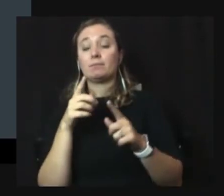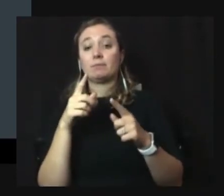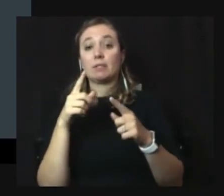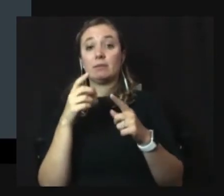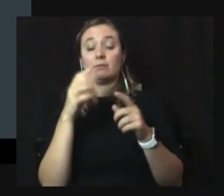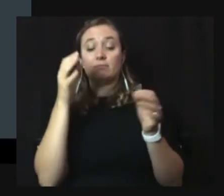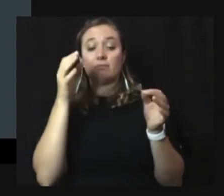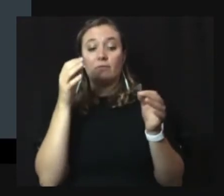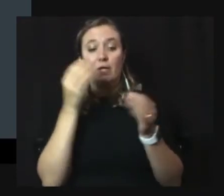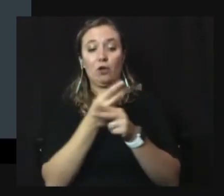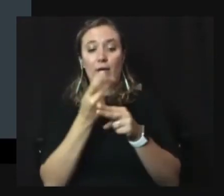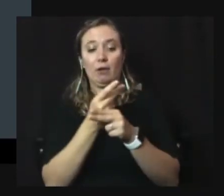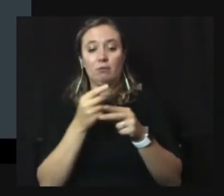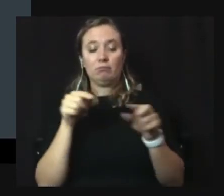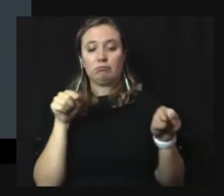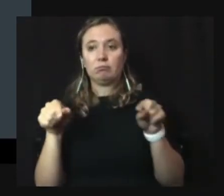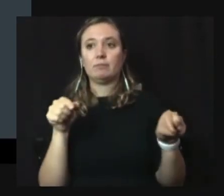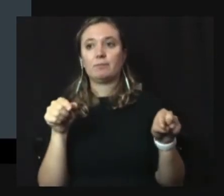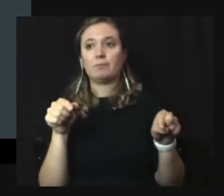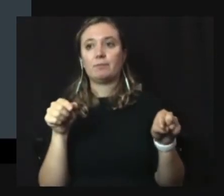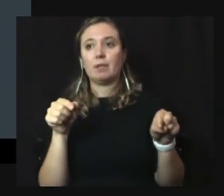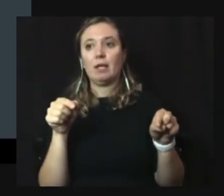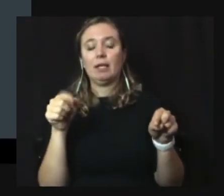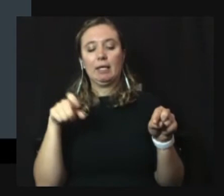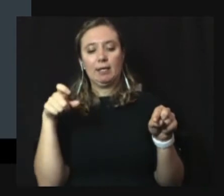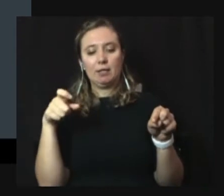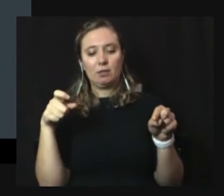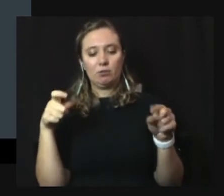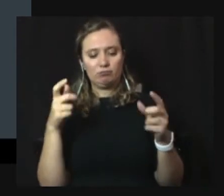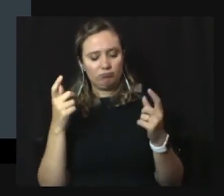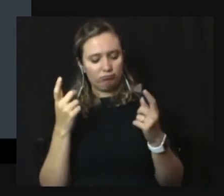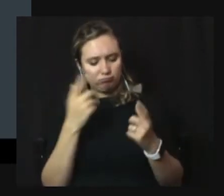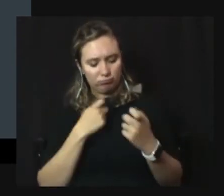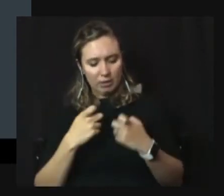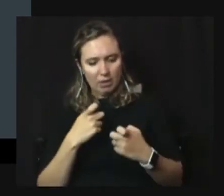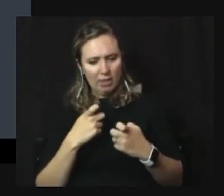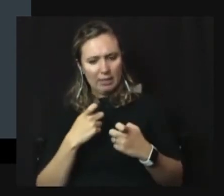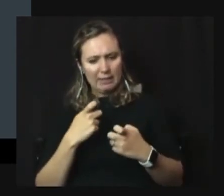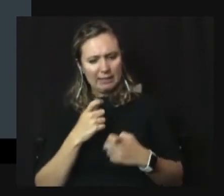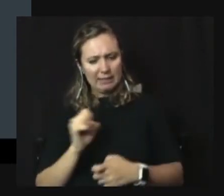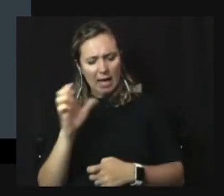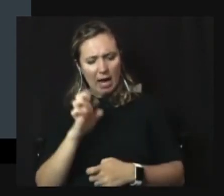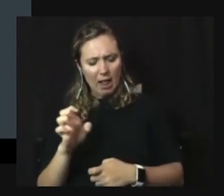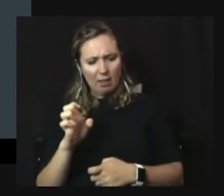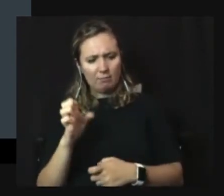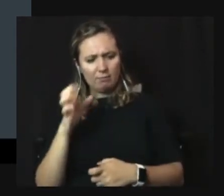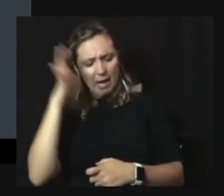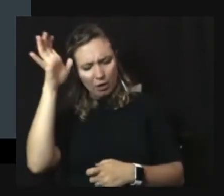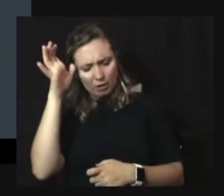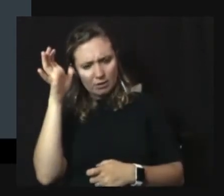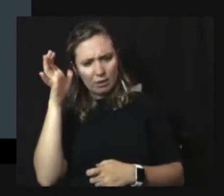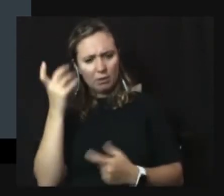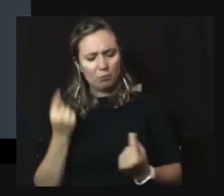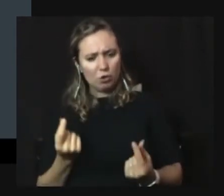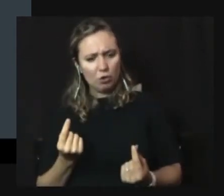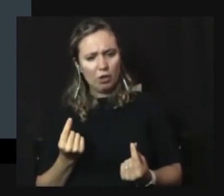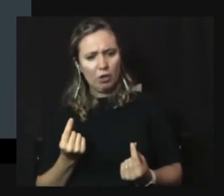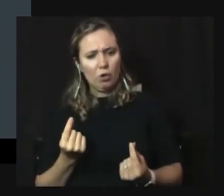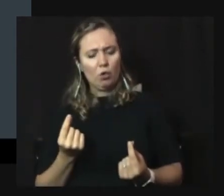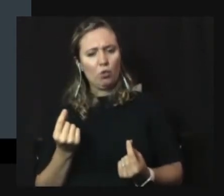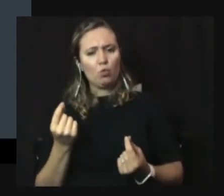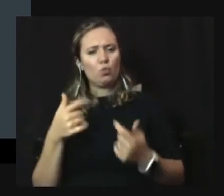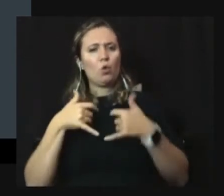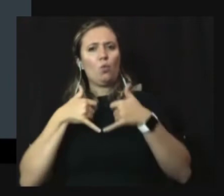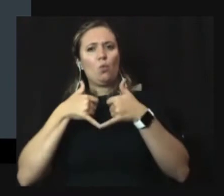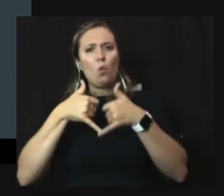parenting are you doing? What is your reward system to develop work ethic?